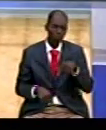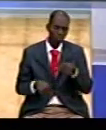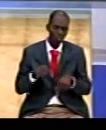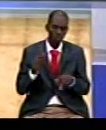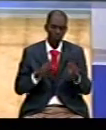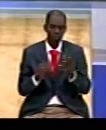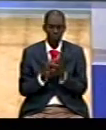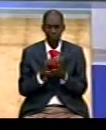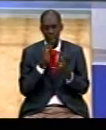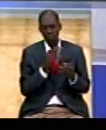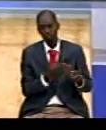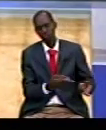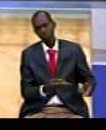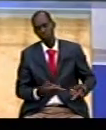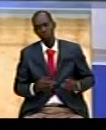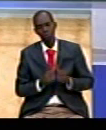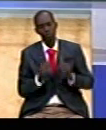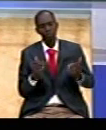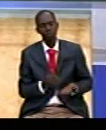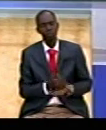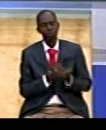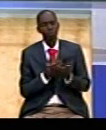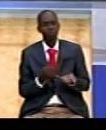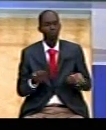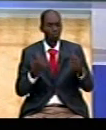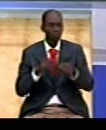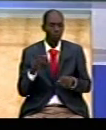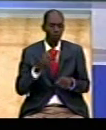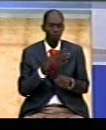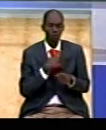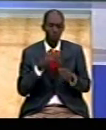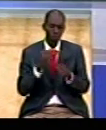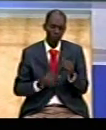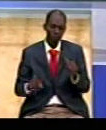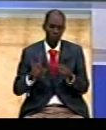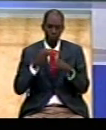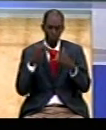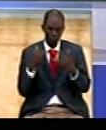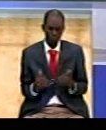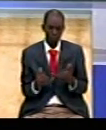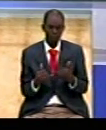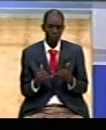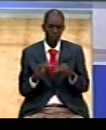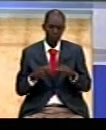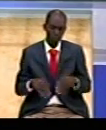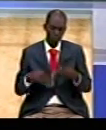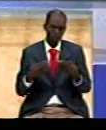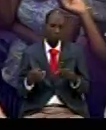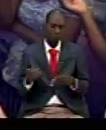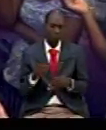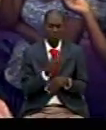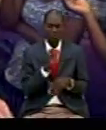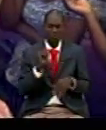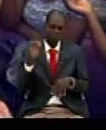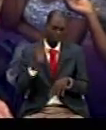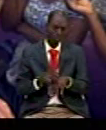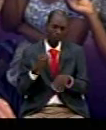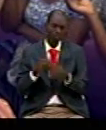lying down helplessly, anywhere and everywhere now, give them a